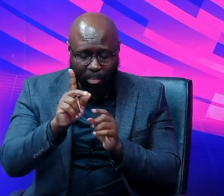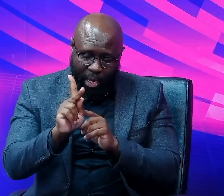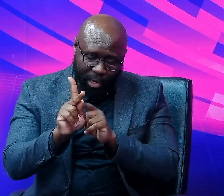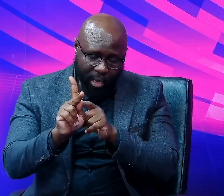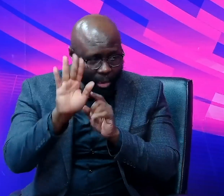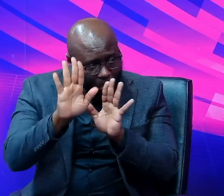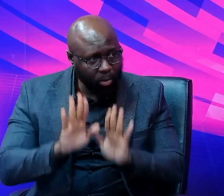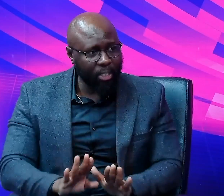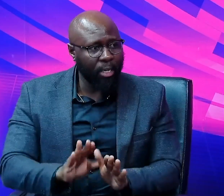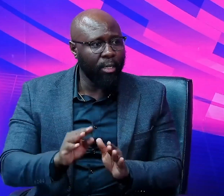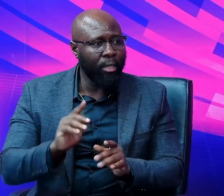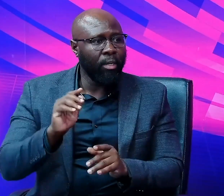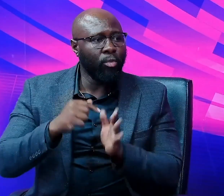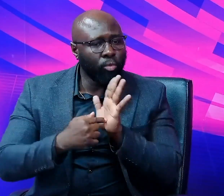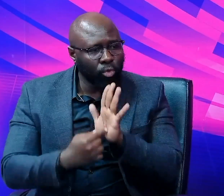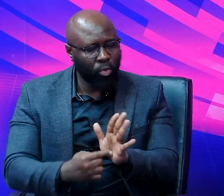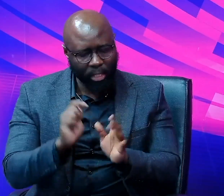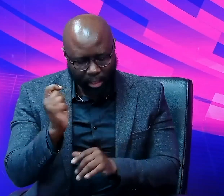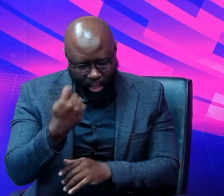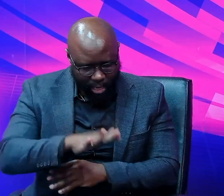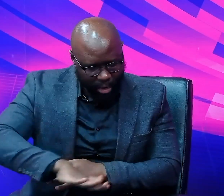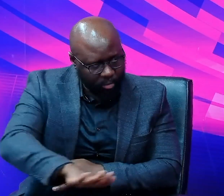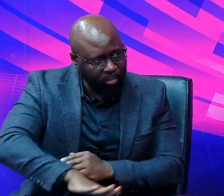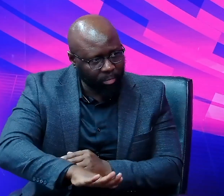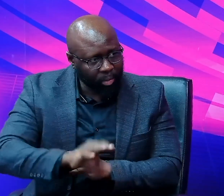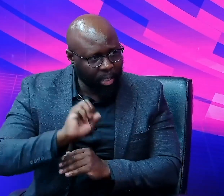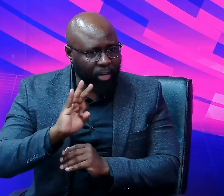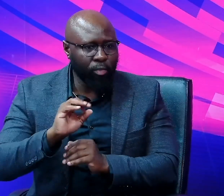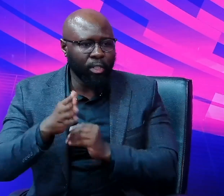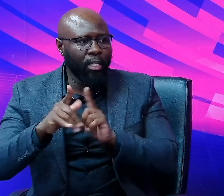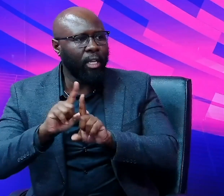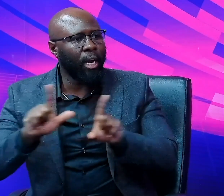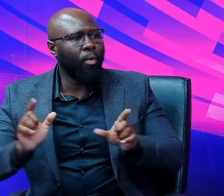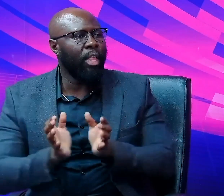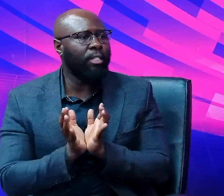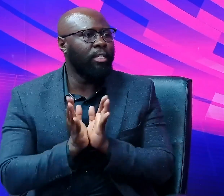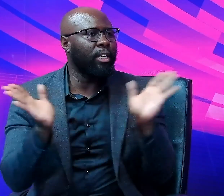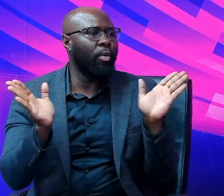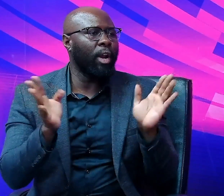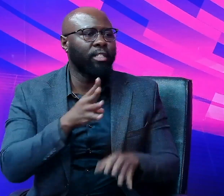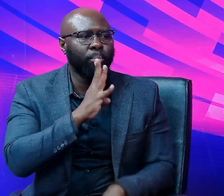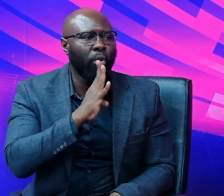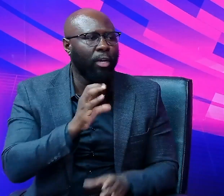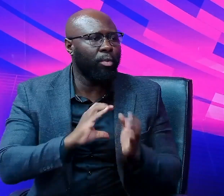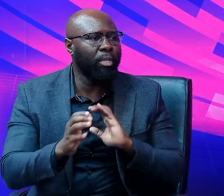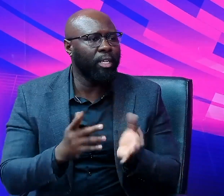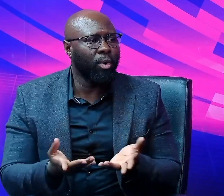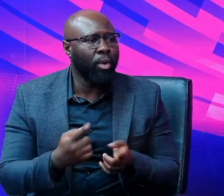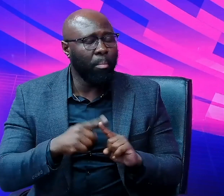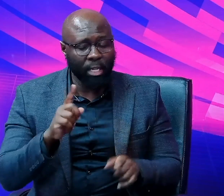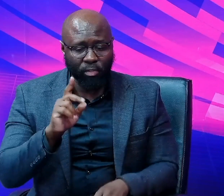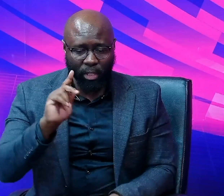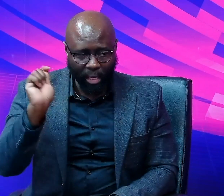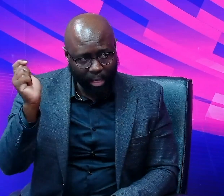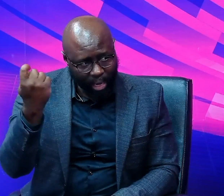Language. Remember, K is very important to show that Kenyan context. If you do sign language, it will just